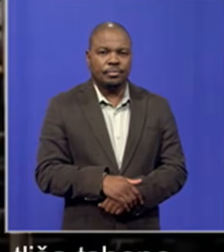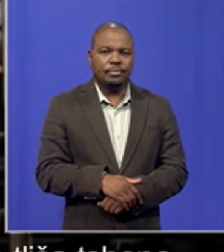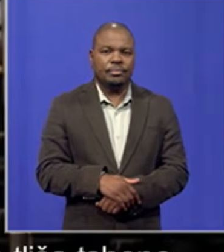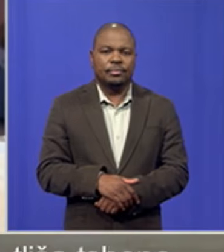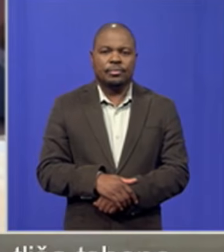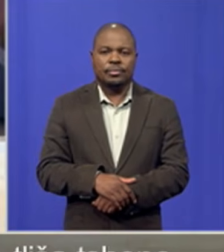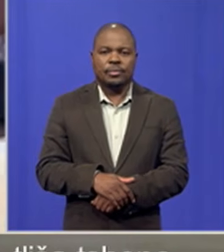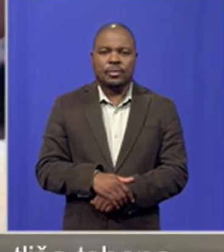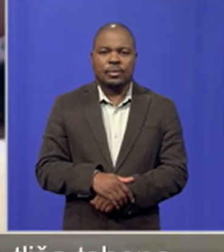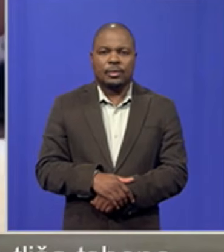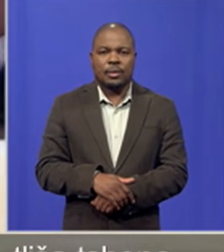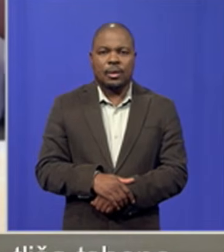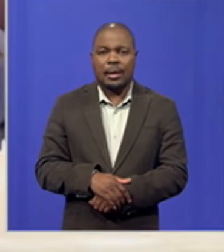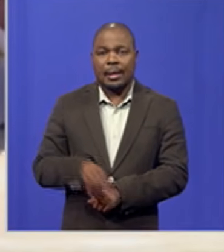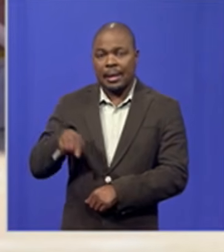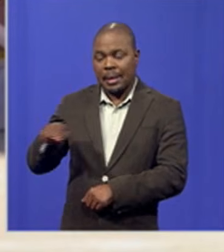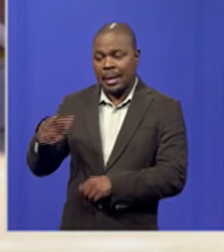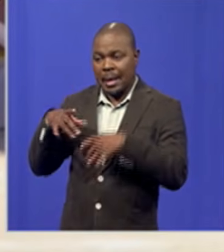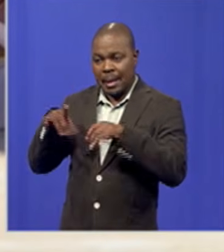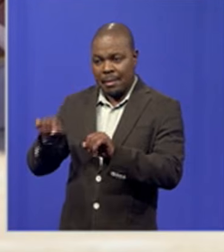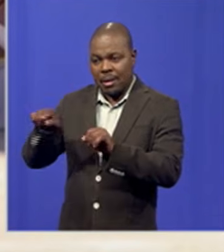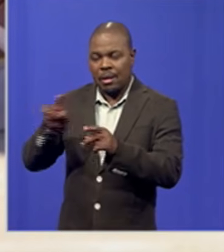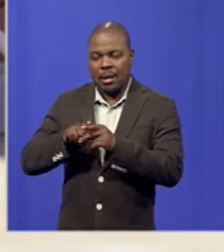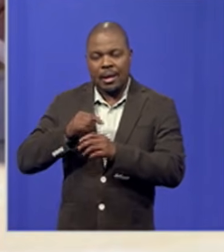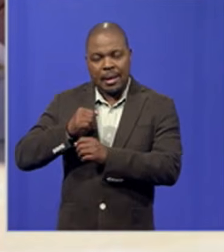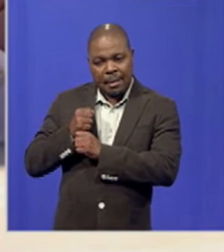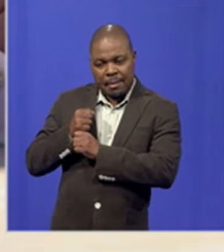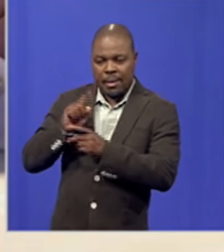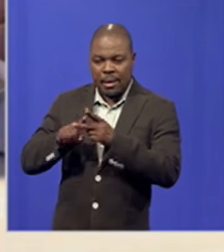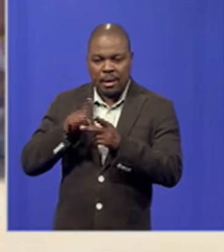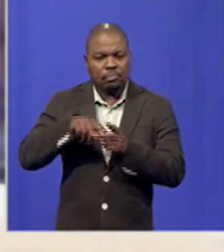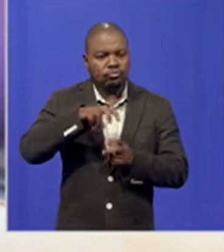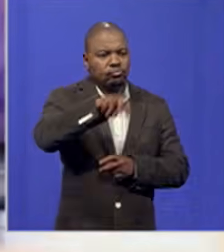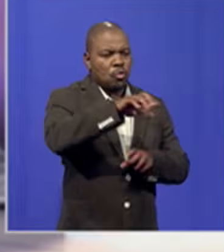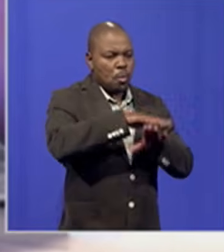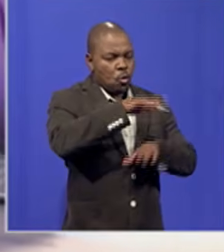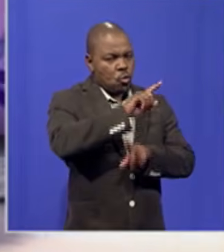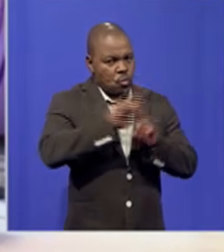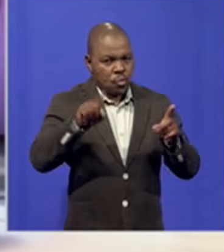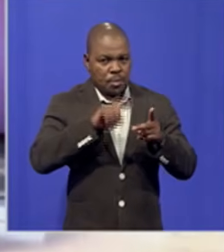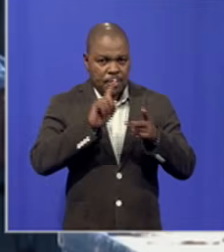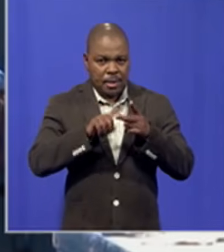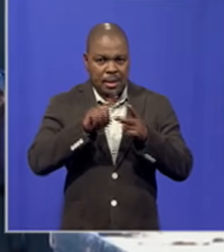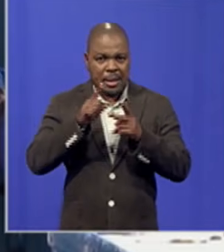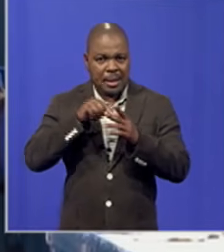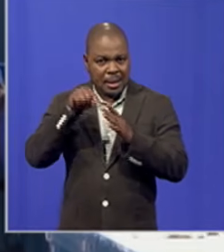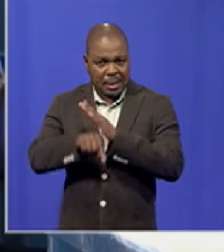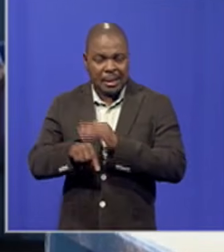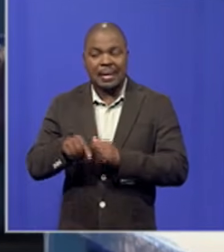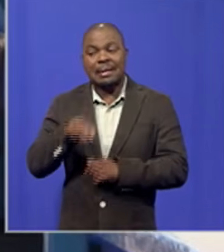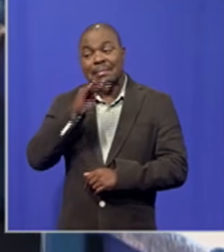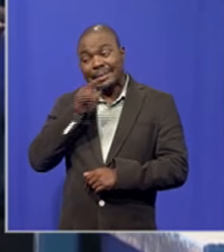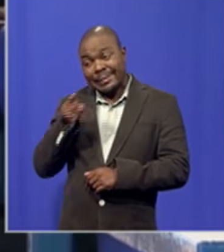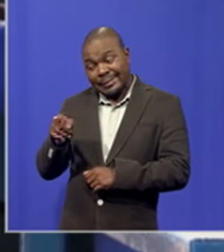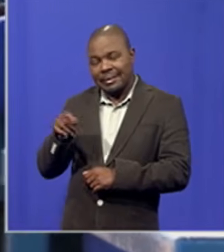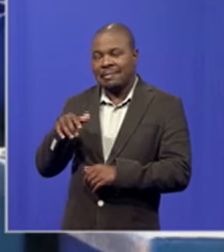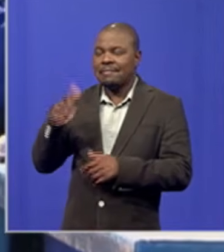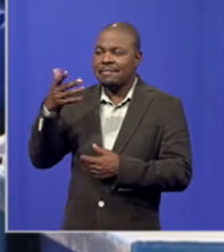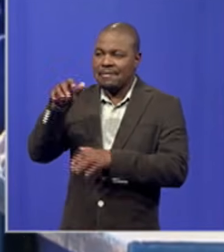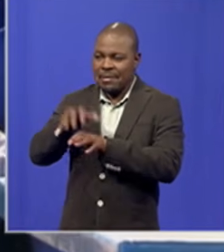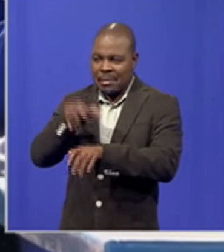Go beelwa ka thoko ga leruo go iletšwa ga mesepelo ya tšona le tahlegelo yeo ke tše dingwe tšeo balemi